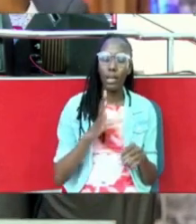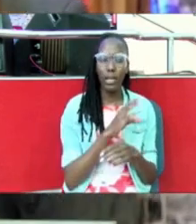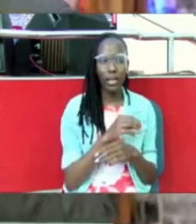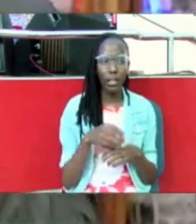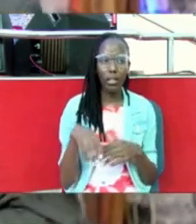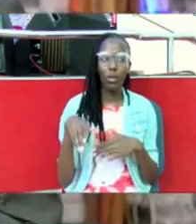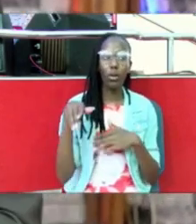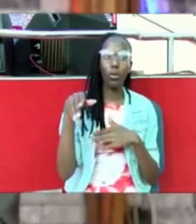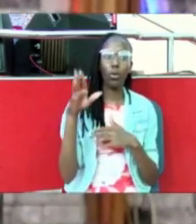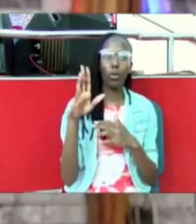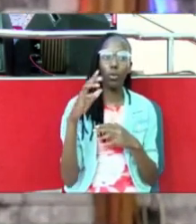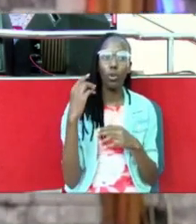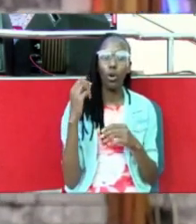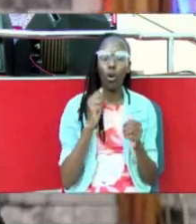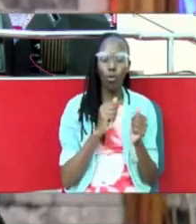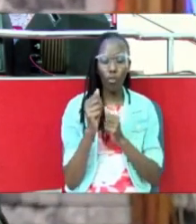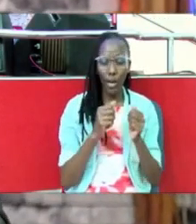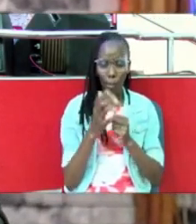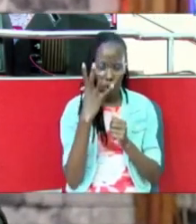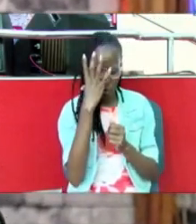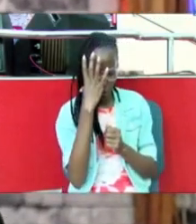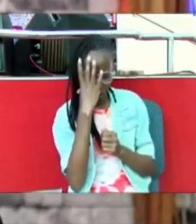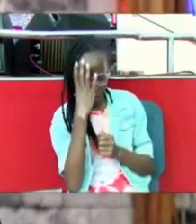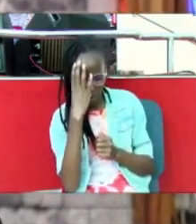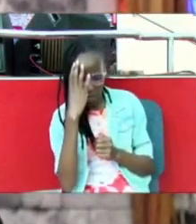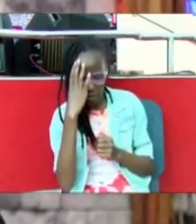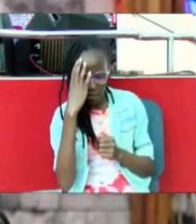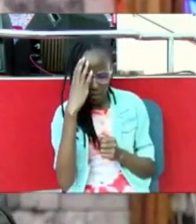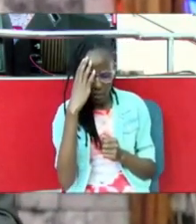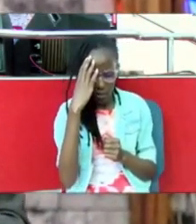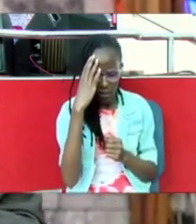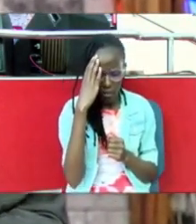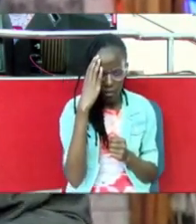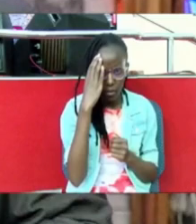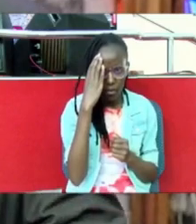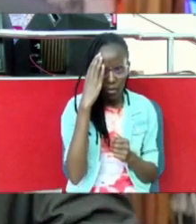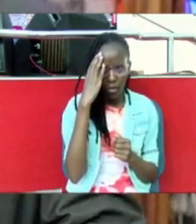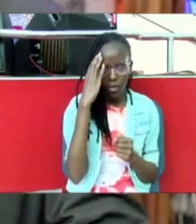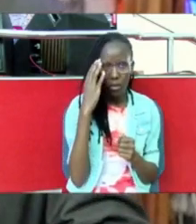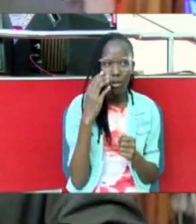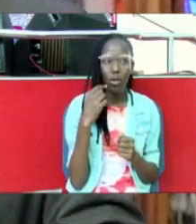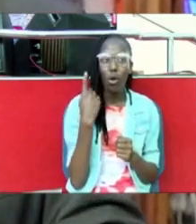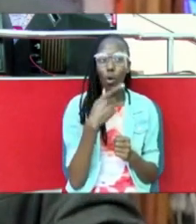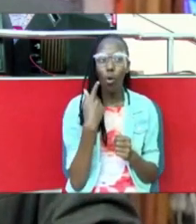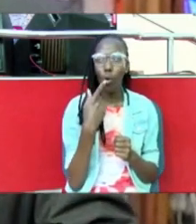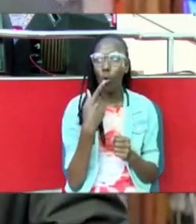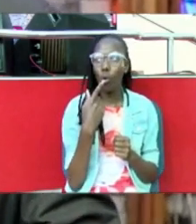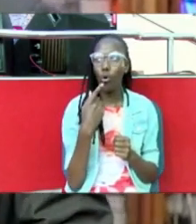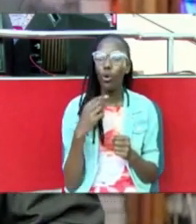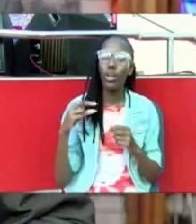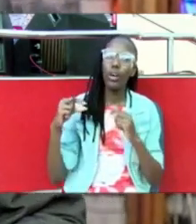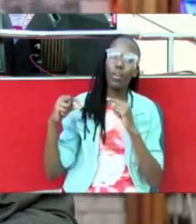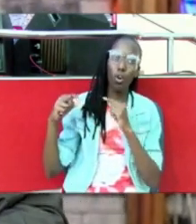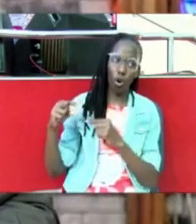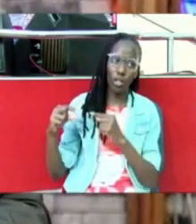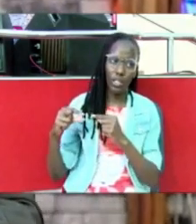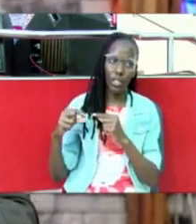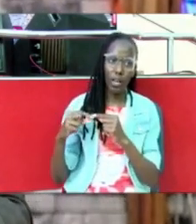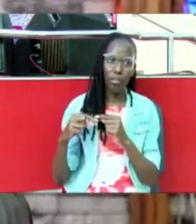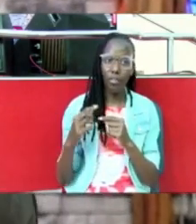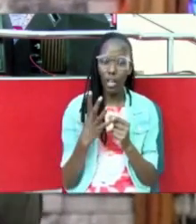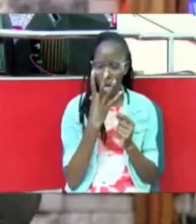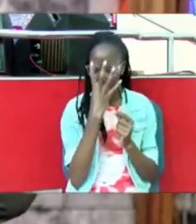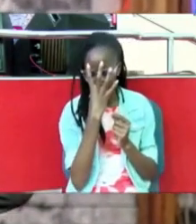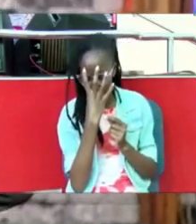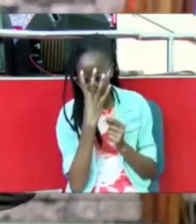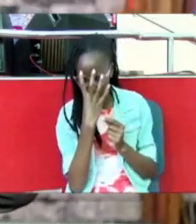and the God of the armies of Israel, na Mungu wa majeshi ya Israeli, whom he had defied, yule alikuwa amedhihaki. And